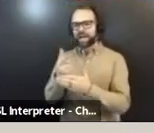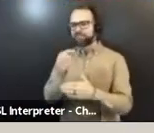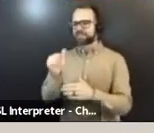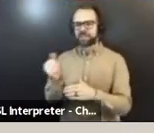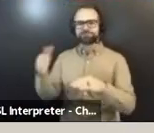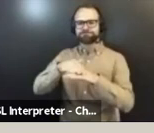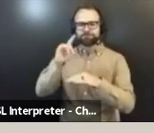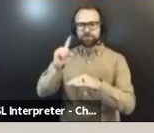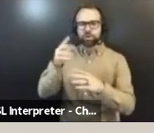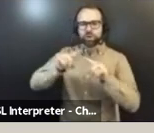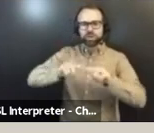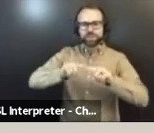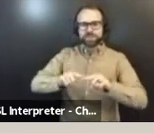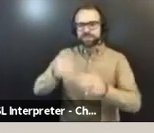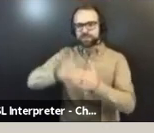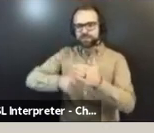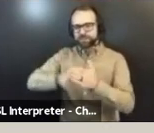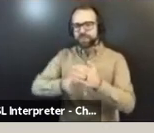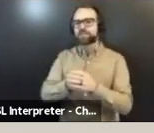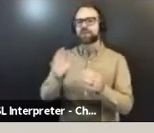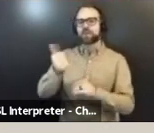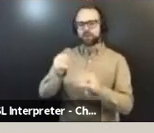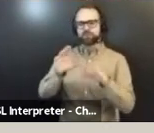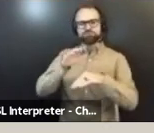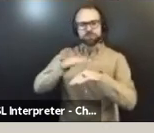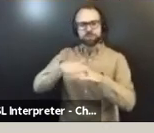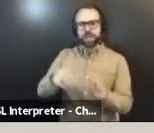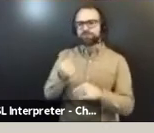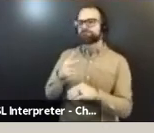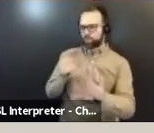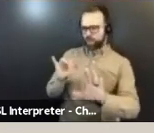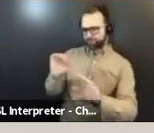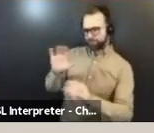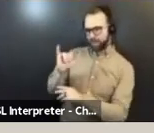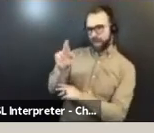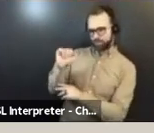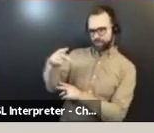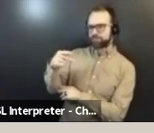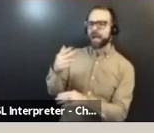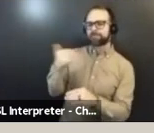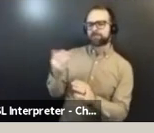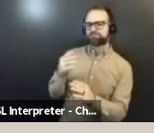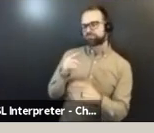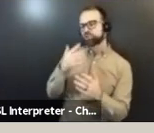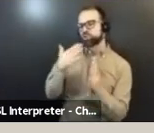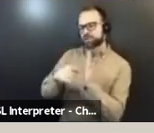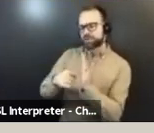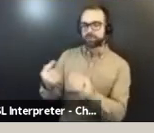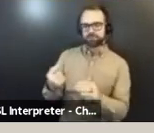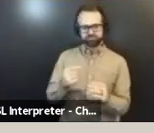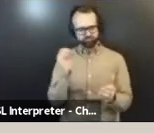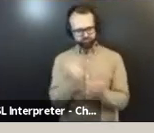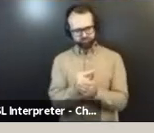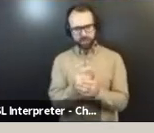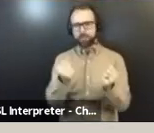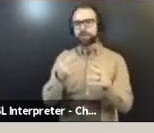work around those where the consultant will say, okay, let's get the verbal approval. IRAP is a good example. And then you sort of have an approximate what the dollar